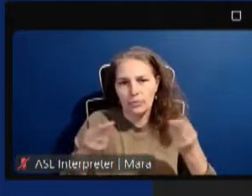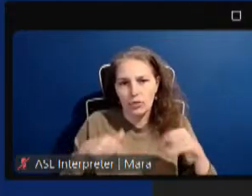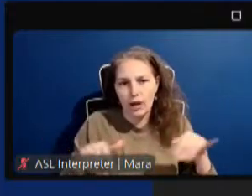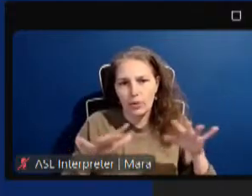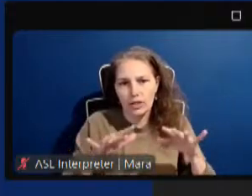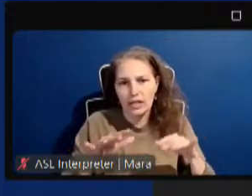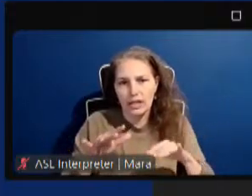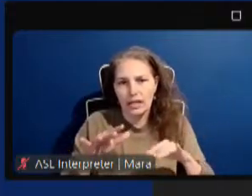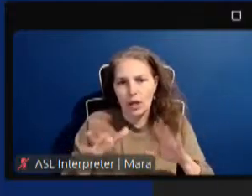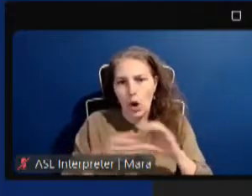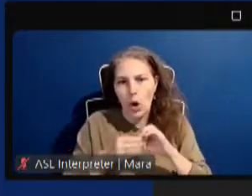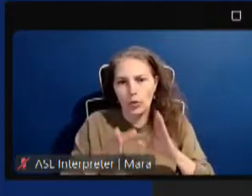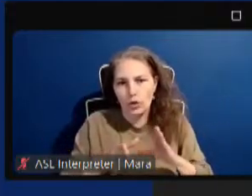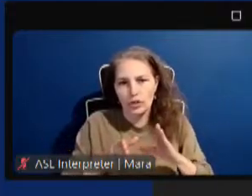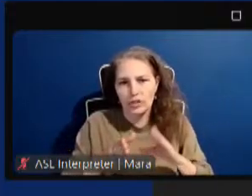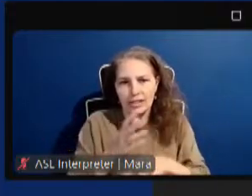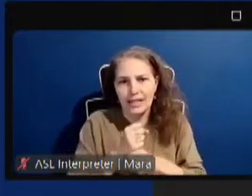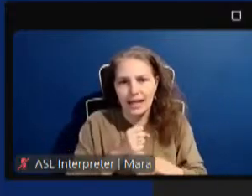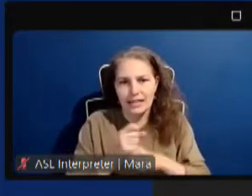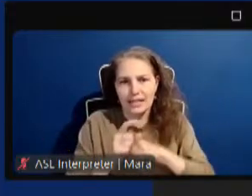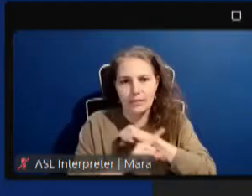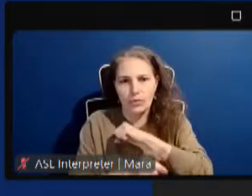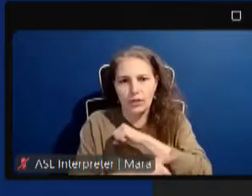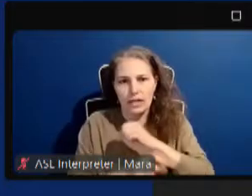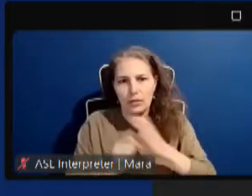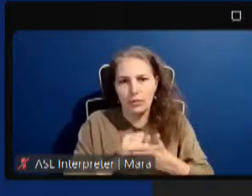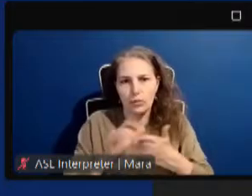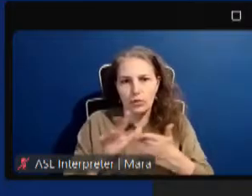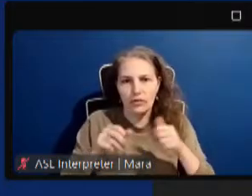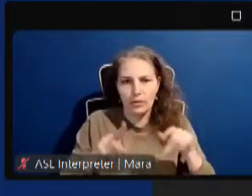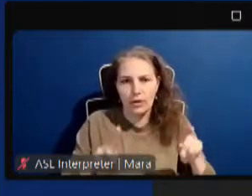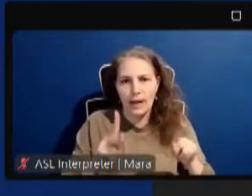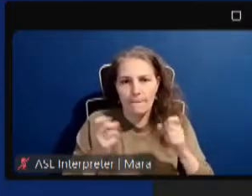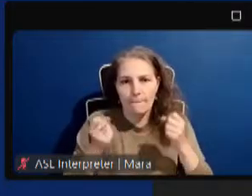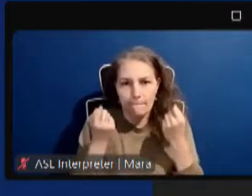Many were not aware of the deadlines and will need assistance.